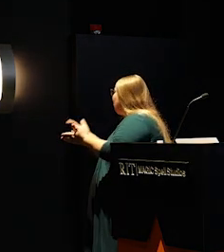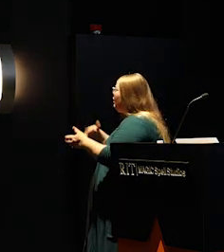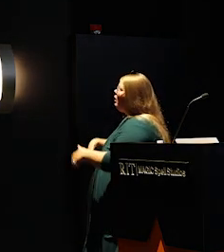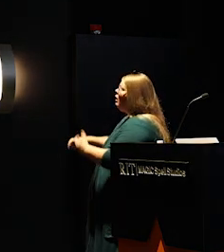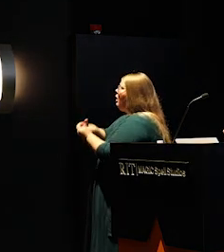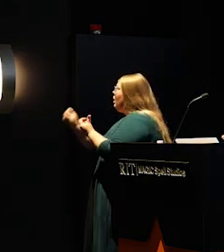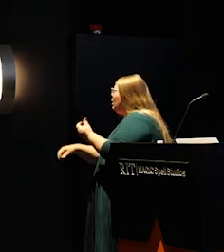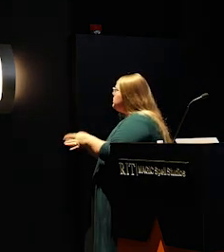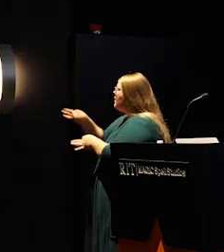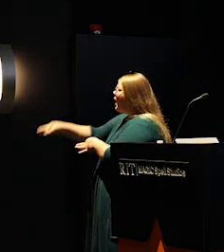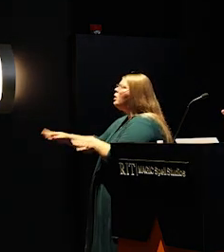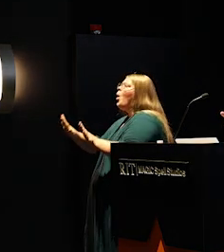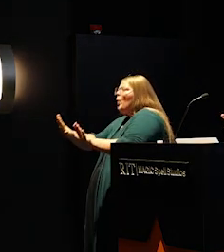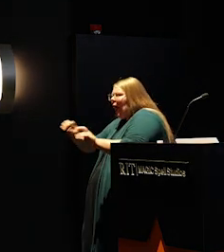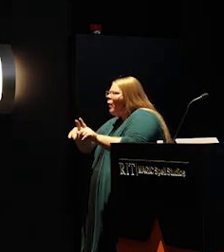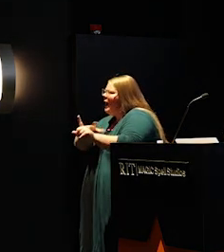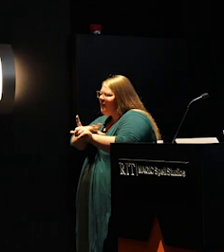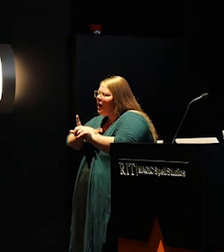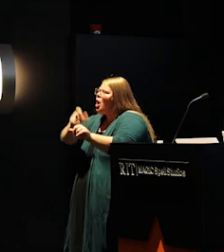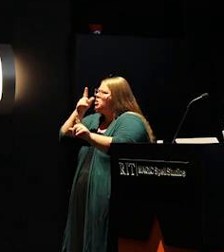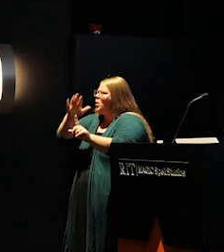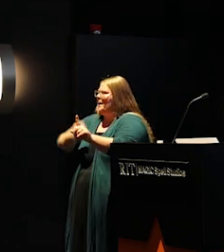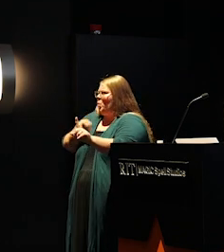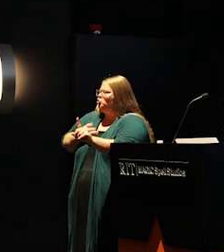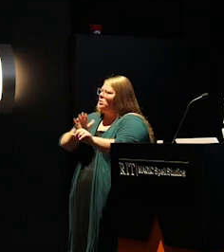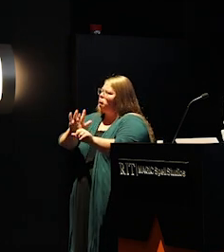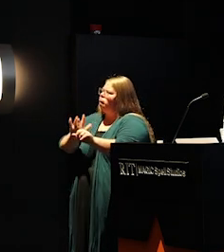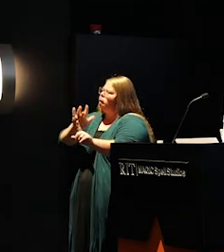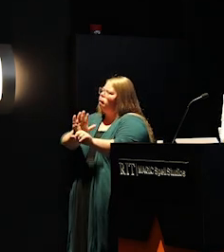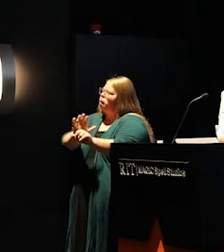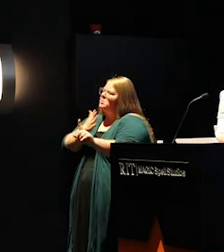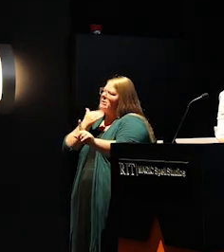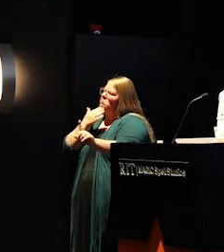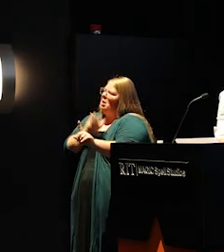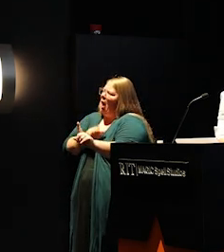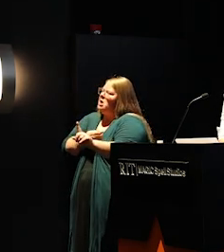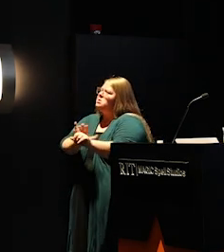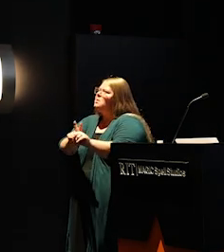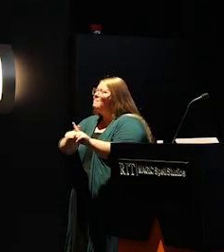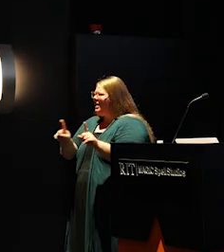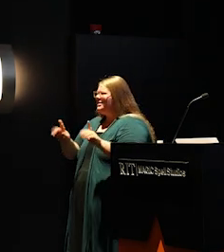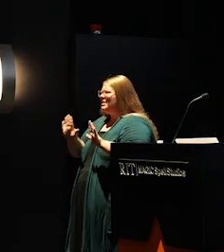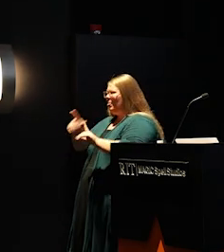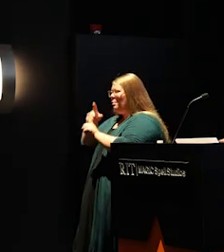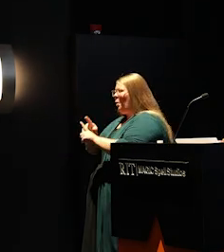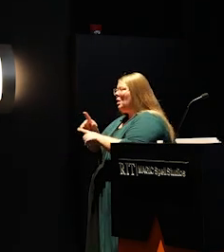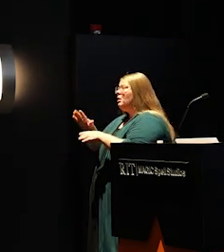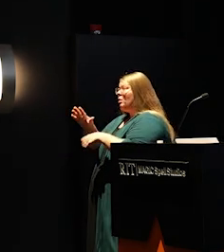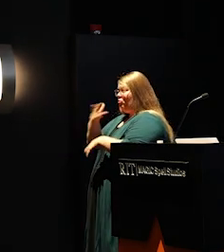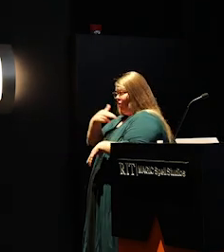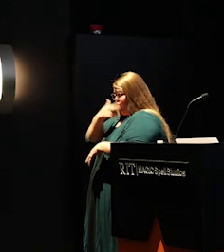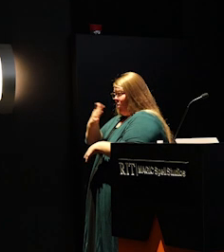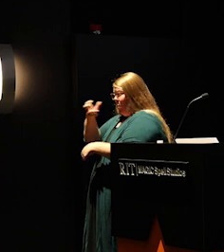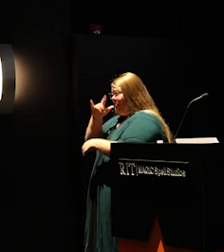real emotion. Feel bad for those people and be nice to them. But as a designer, you can maybe design a place that's not your baseline. And that was